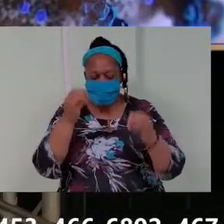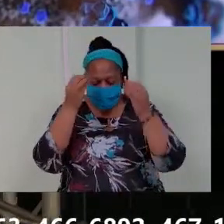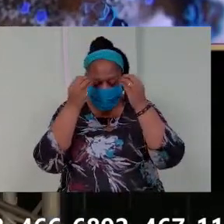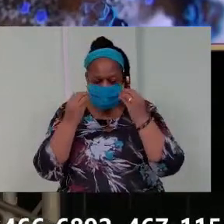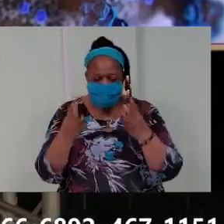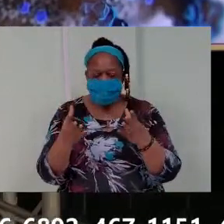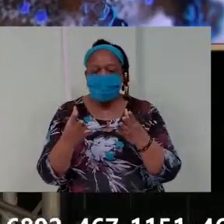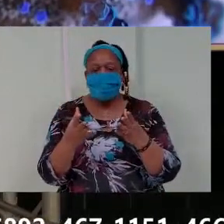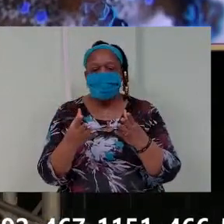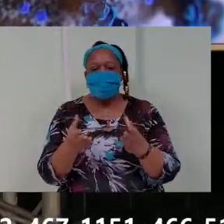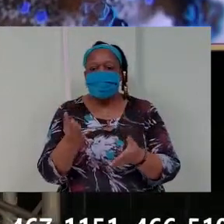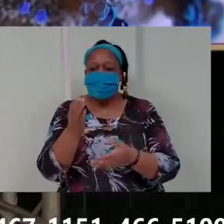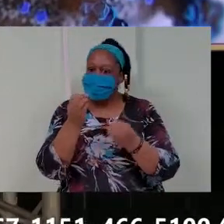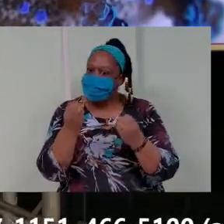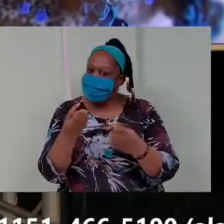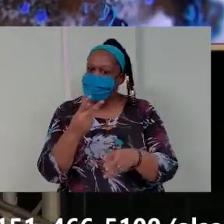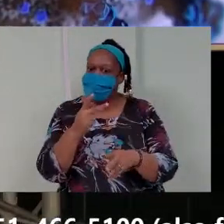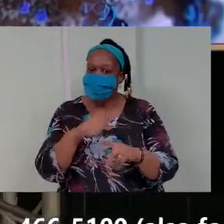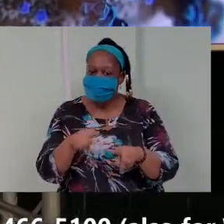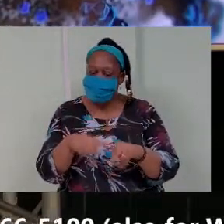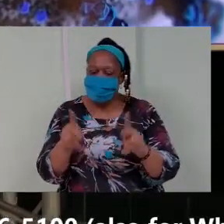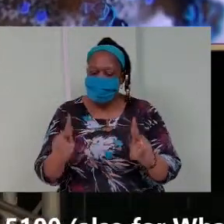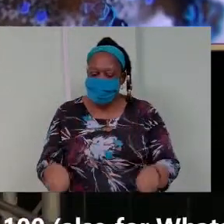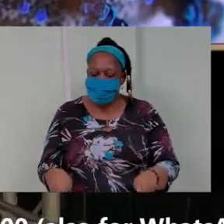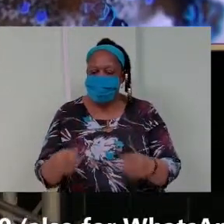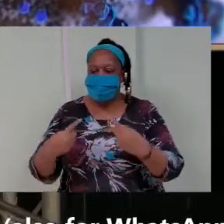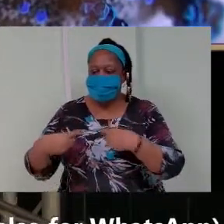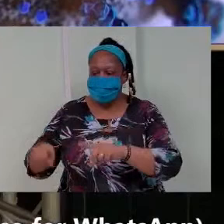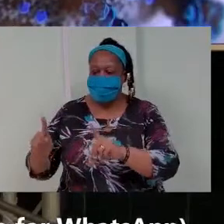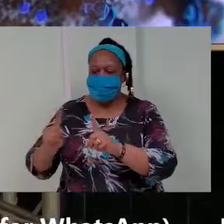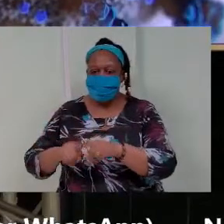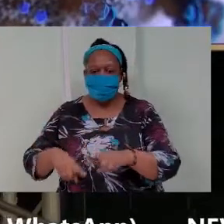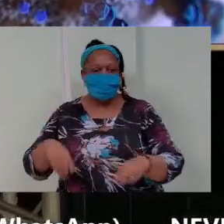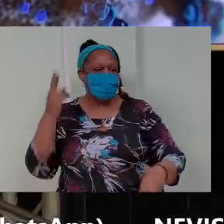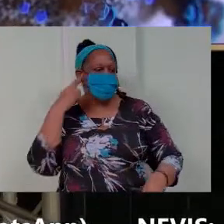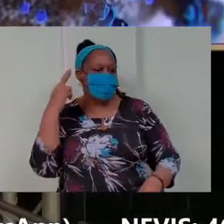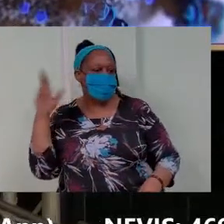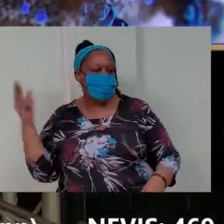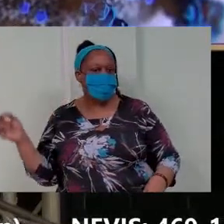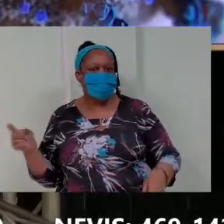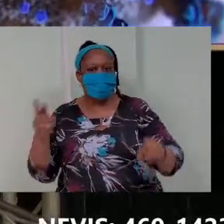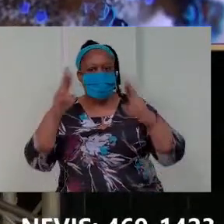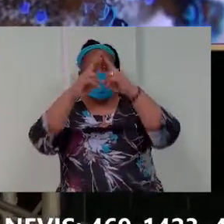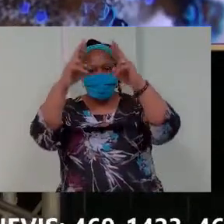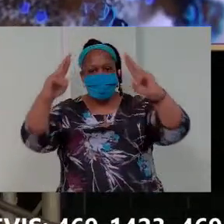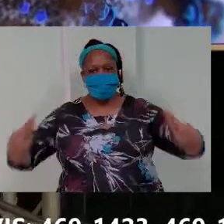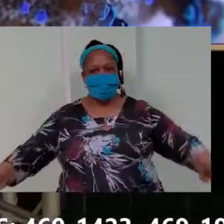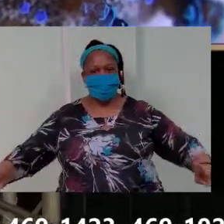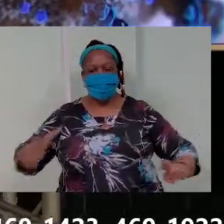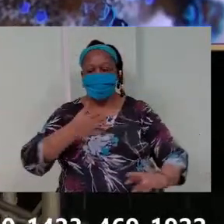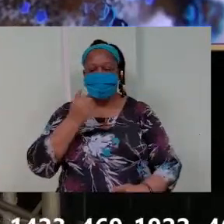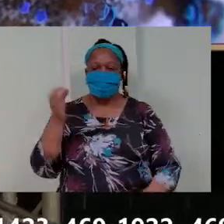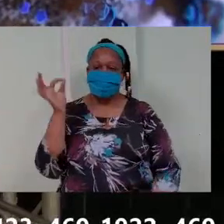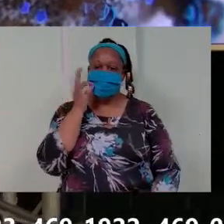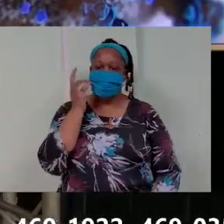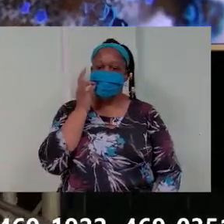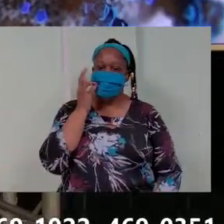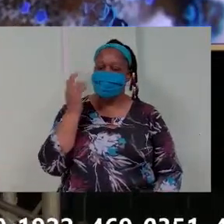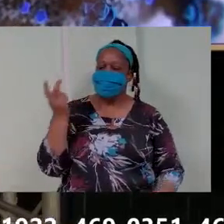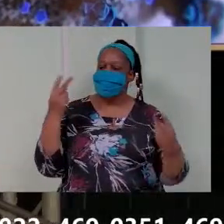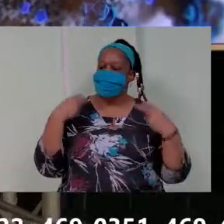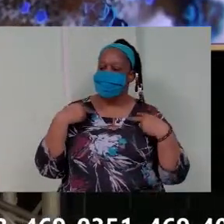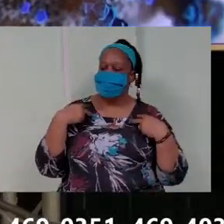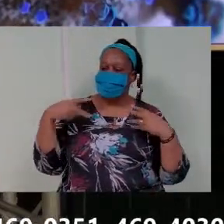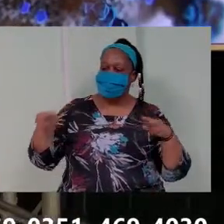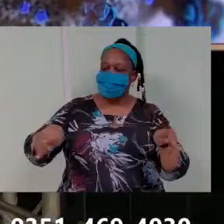several persons visited the beaches with their hi-fi equipment, tents, and food, with the intention of